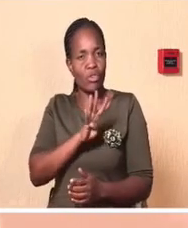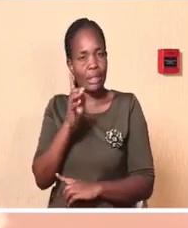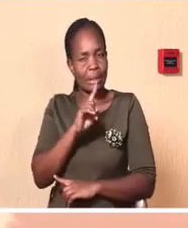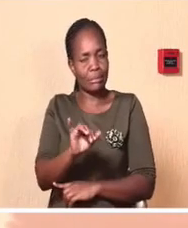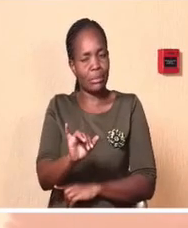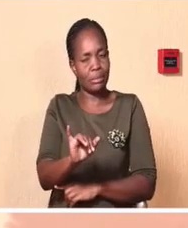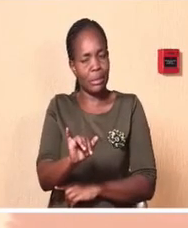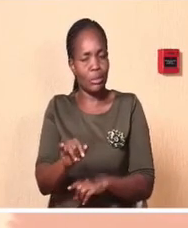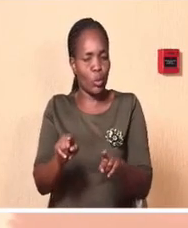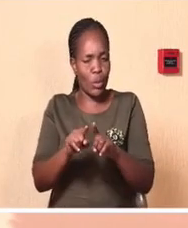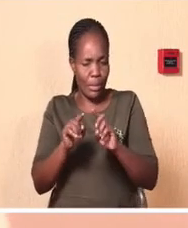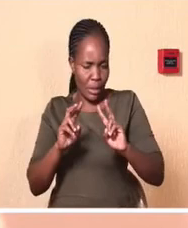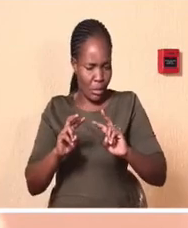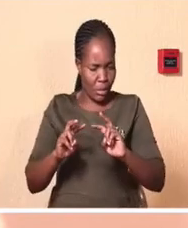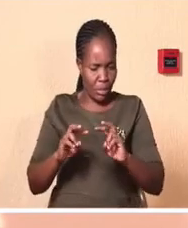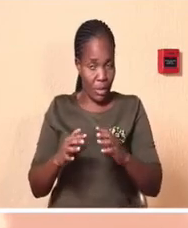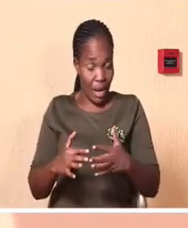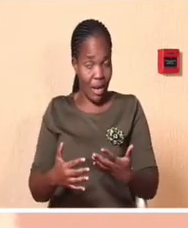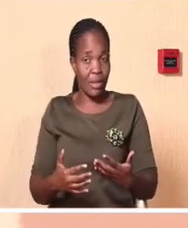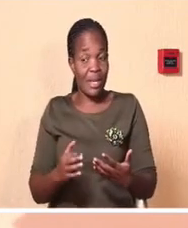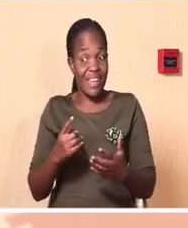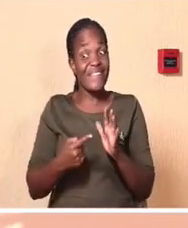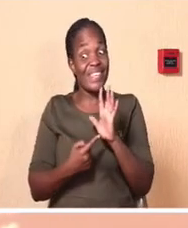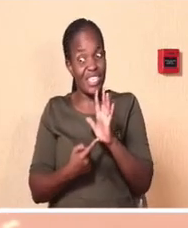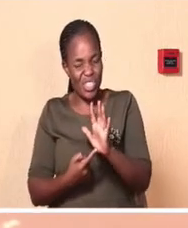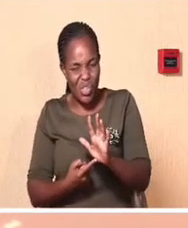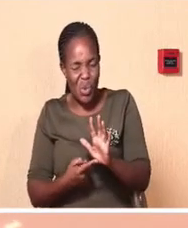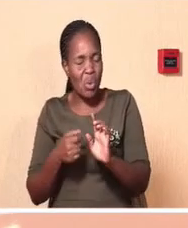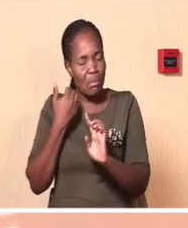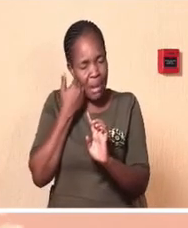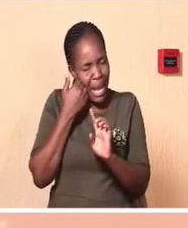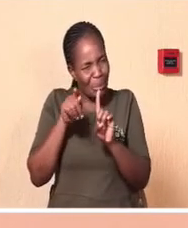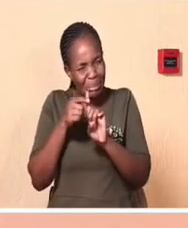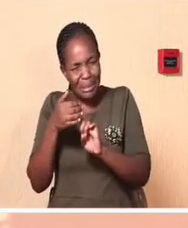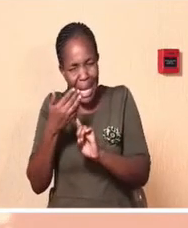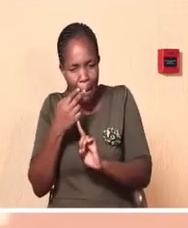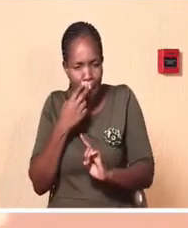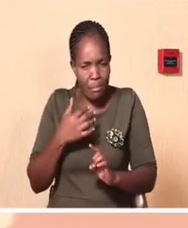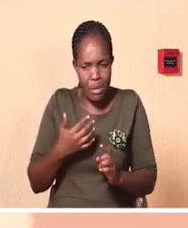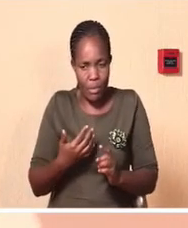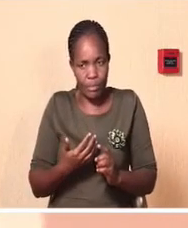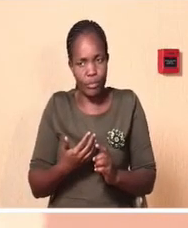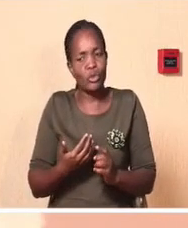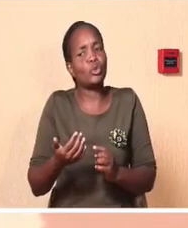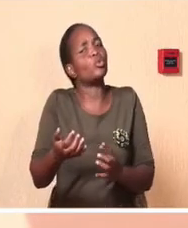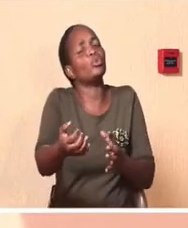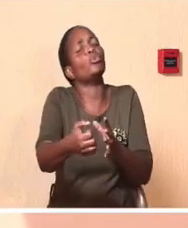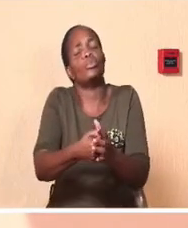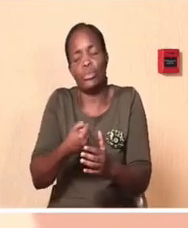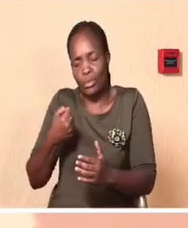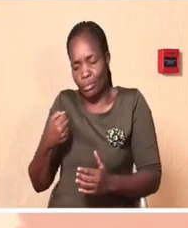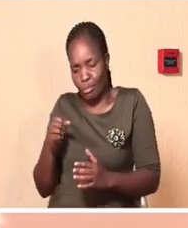within the incubation period. So if there are any signs, then you can isolate them as well, test